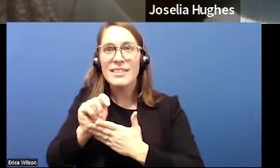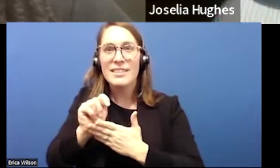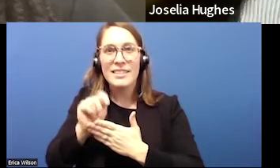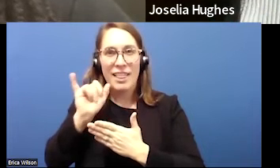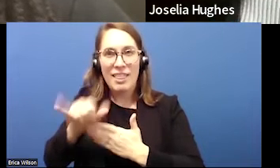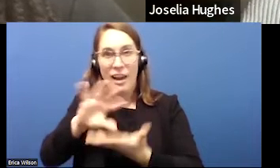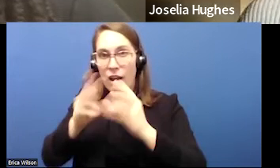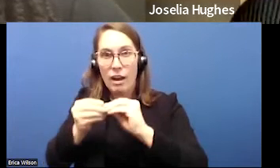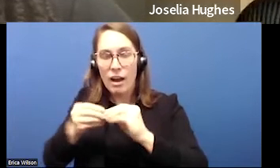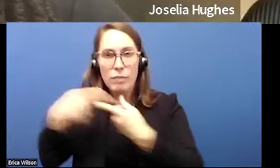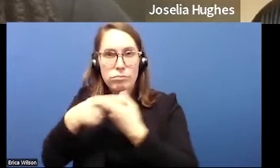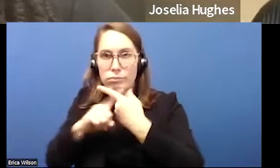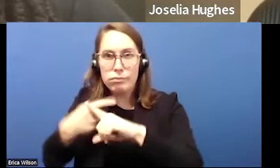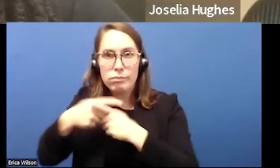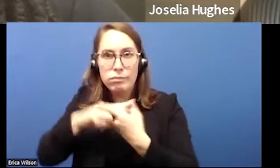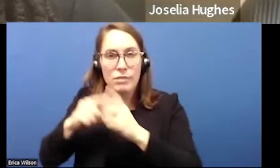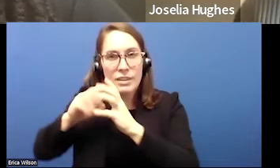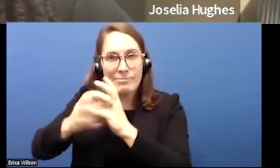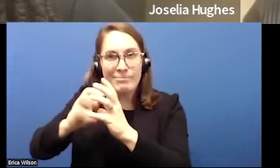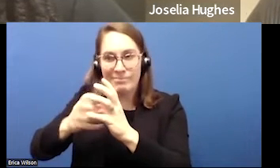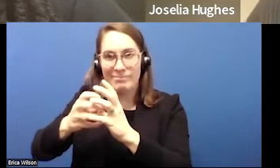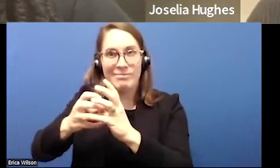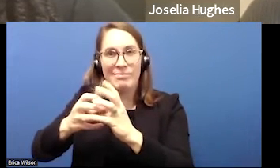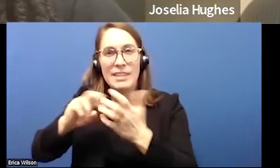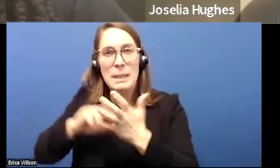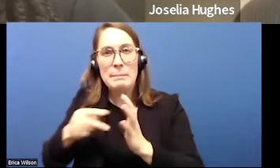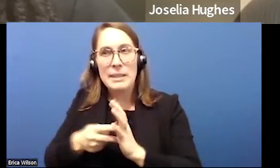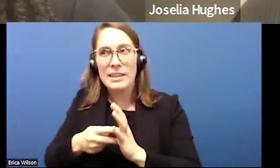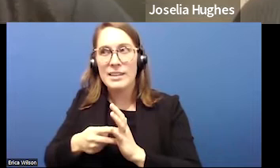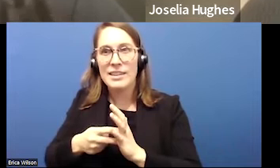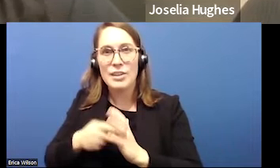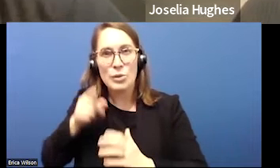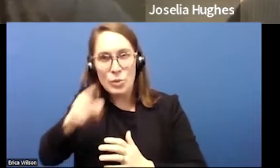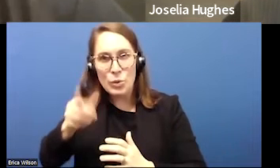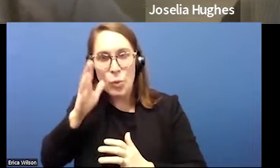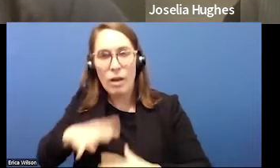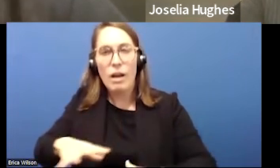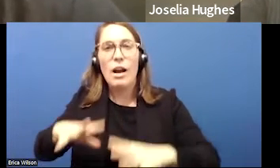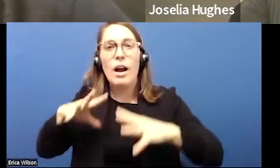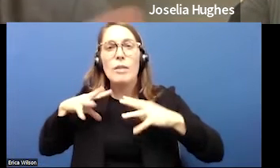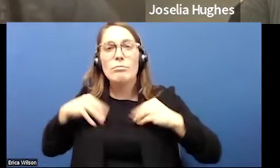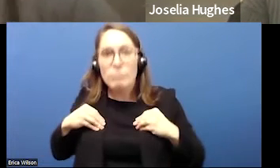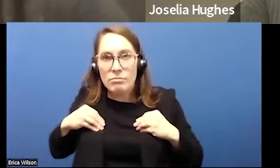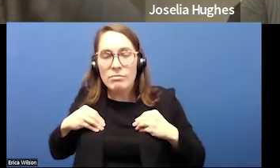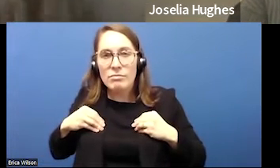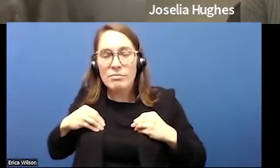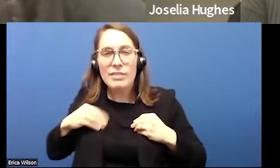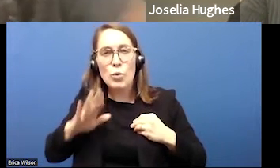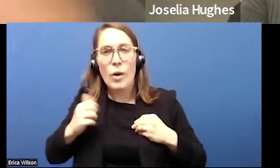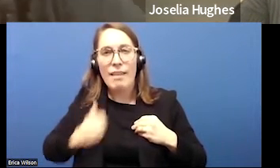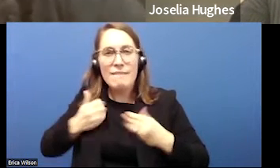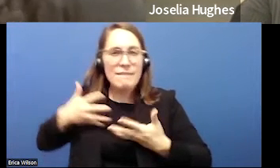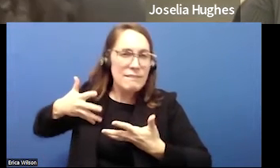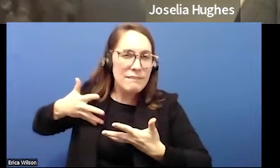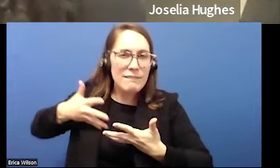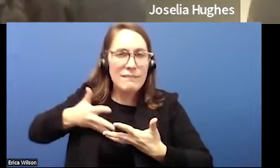I don't know, like, I think that to be intersectional is to practice it, right? How does your life look?